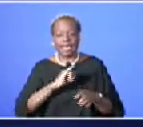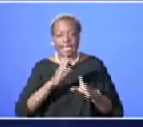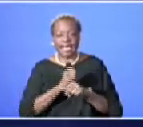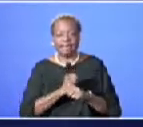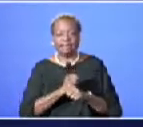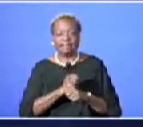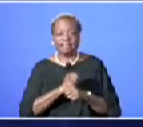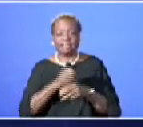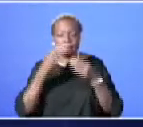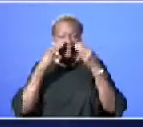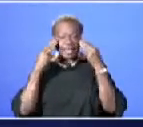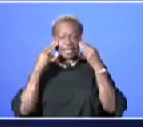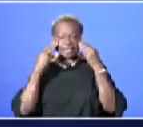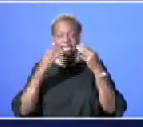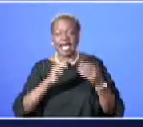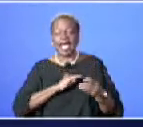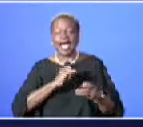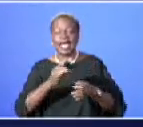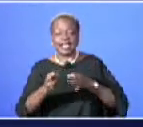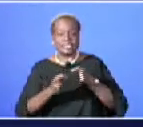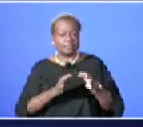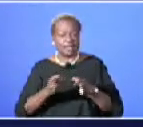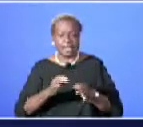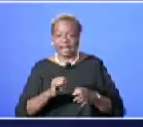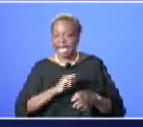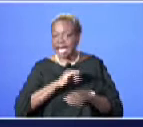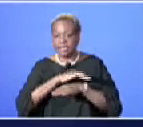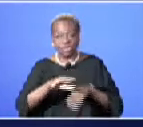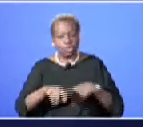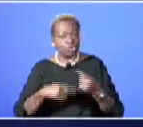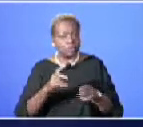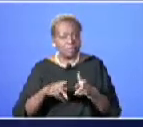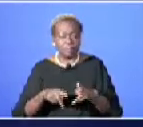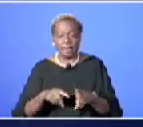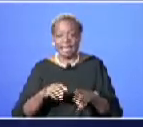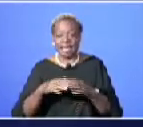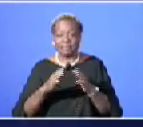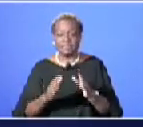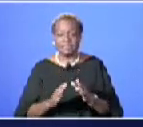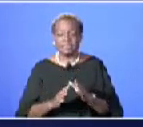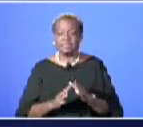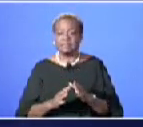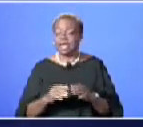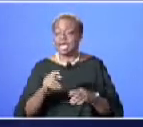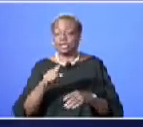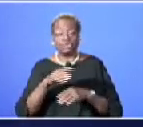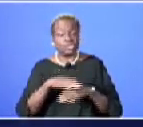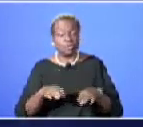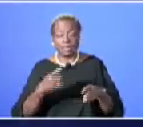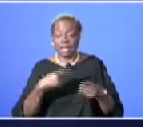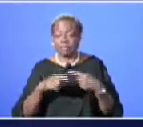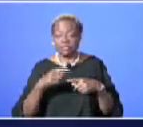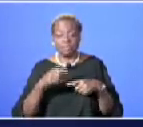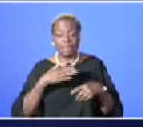explain, I don't go to nobody's house. Nobody comes to my house. We meet at a rendezvous point. Probably a